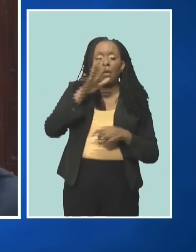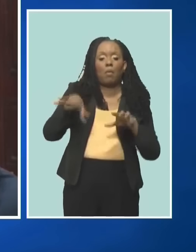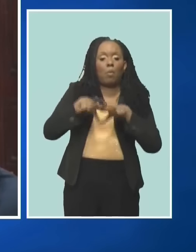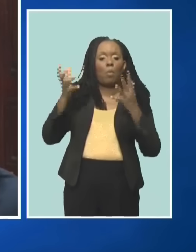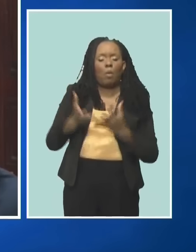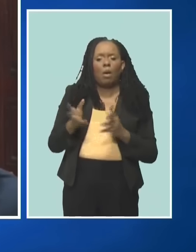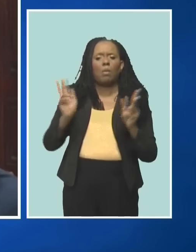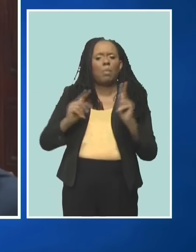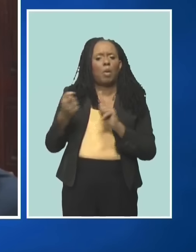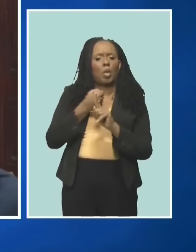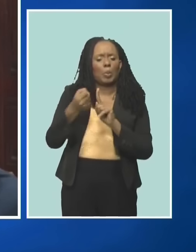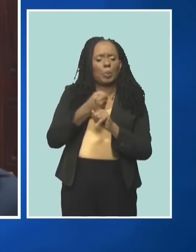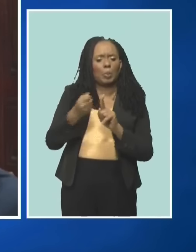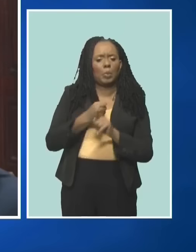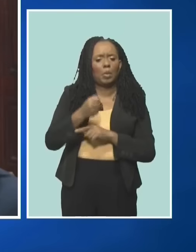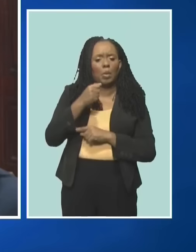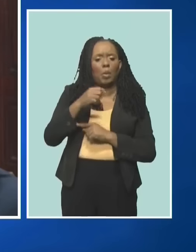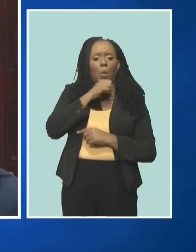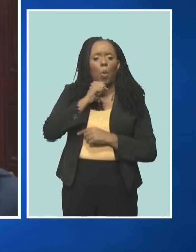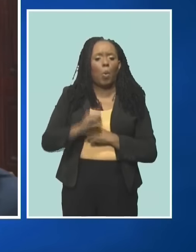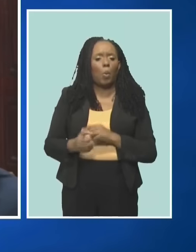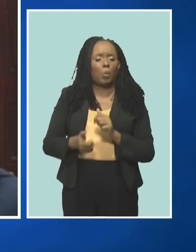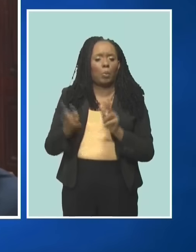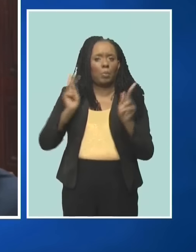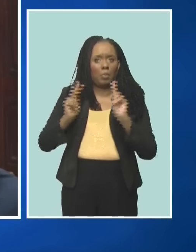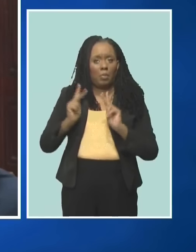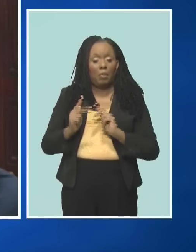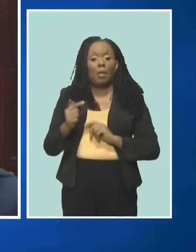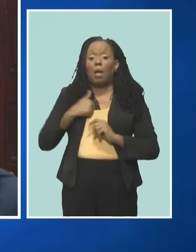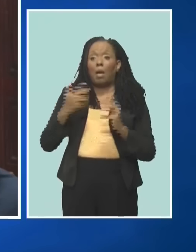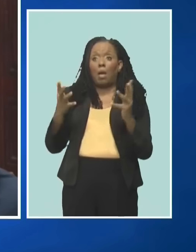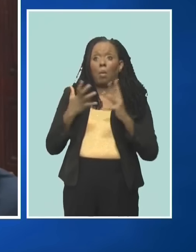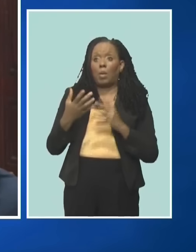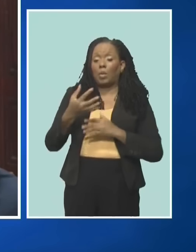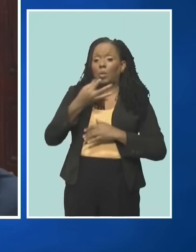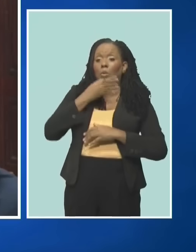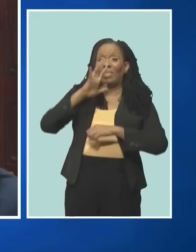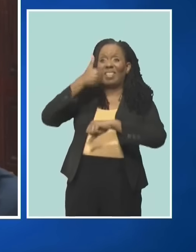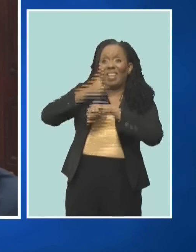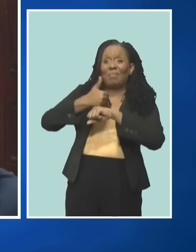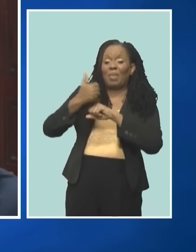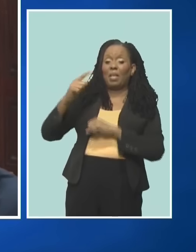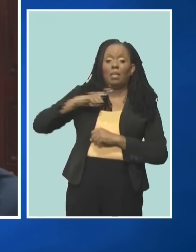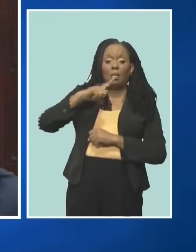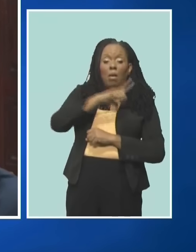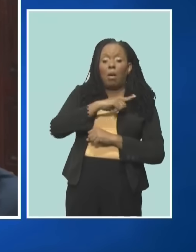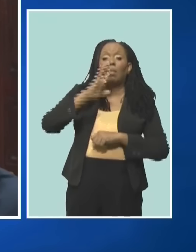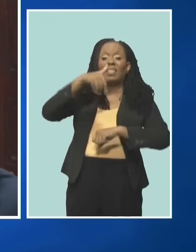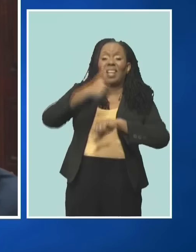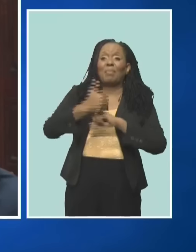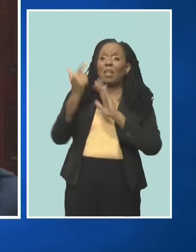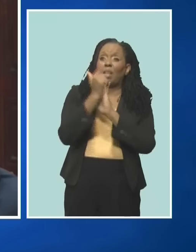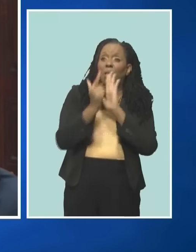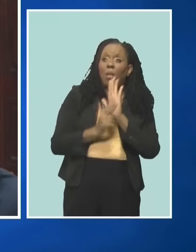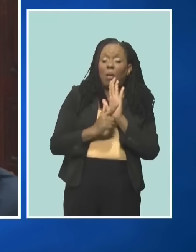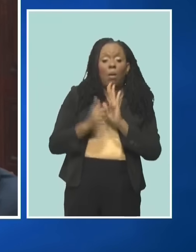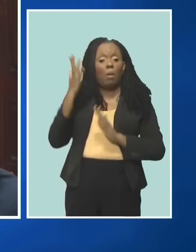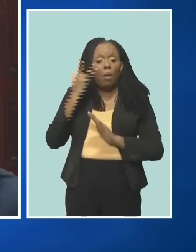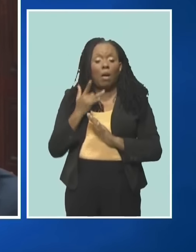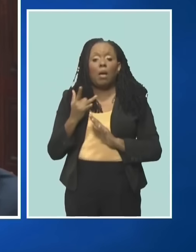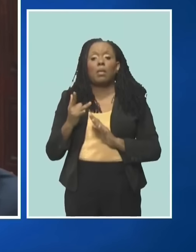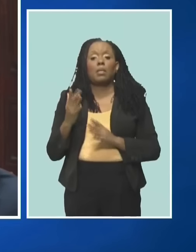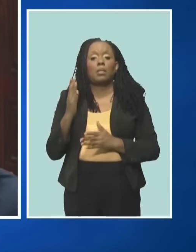And I look forward to bringing that legislation here very soon, sir, that will address it, sir, particularly as it relates to financial